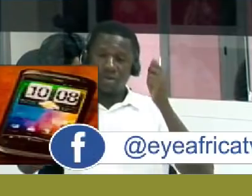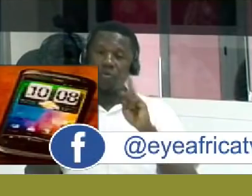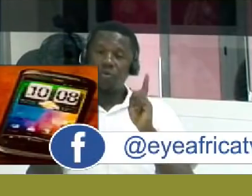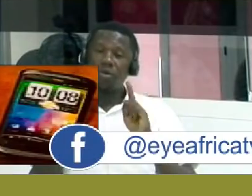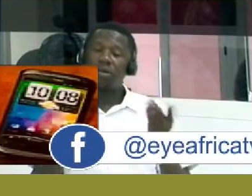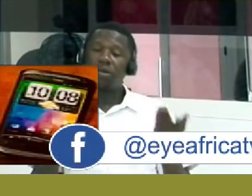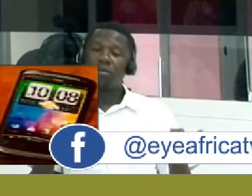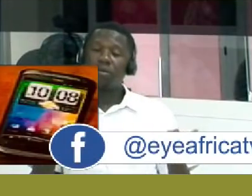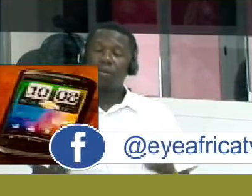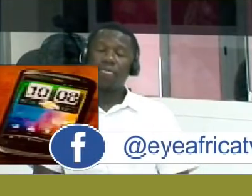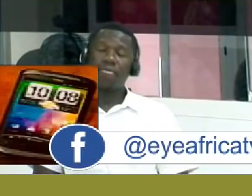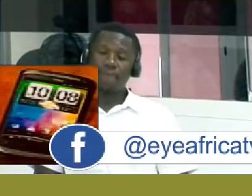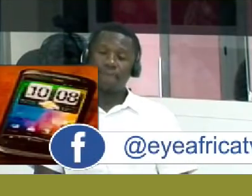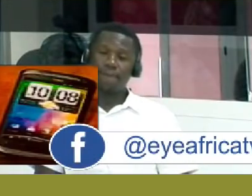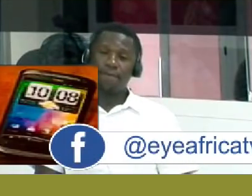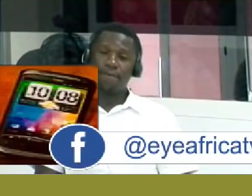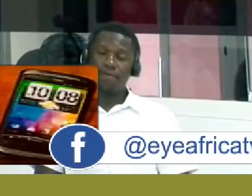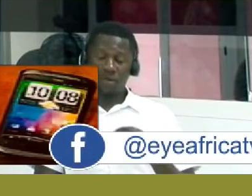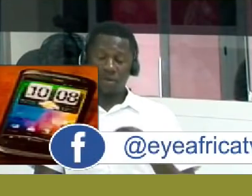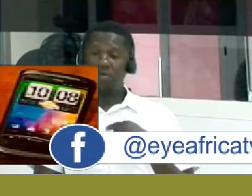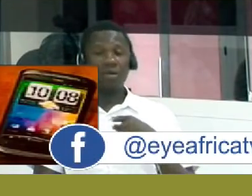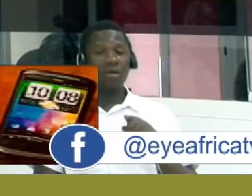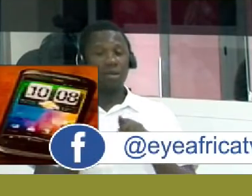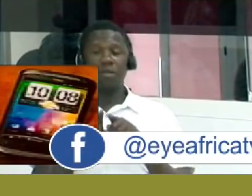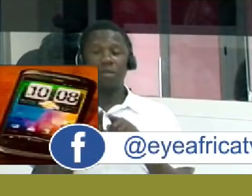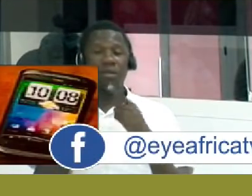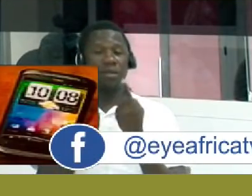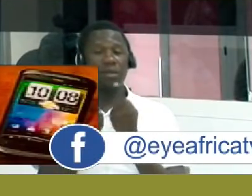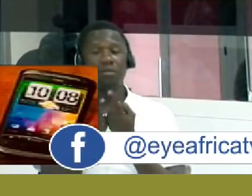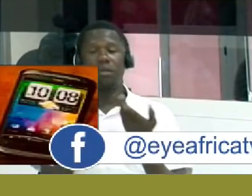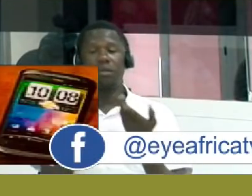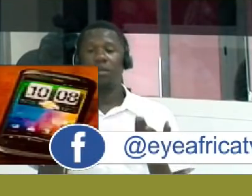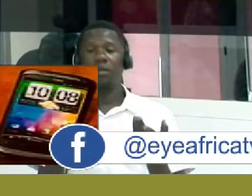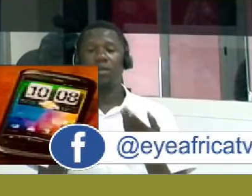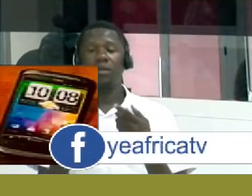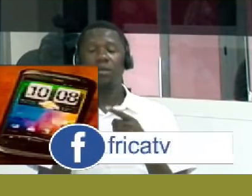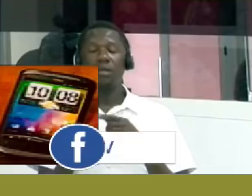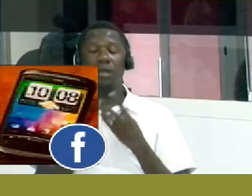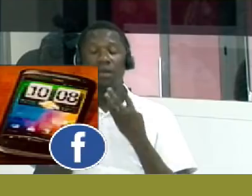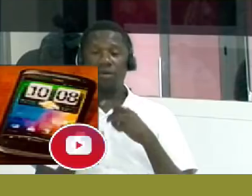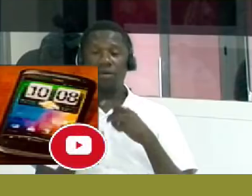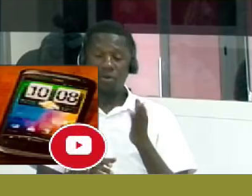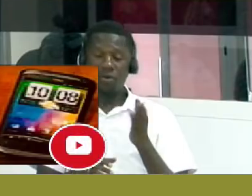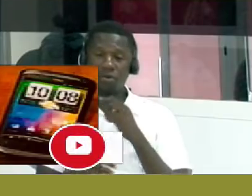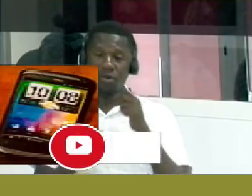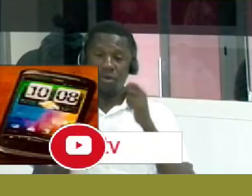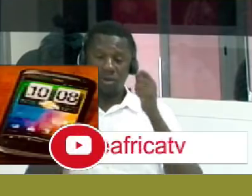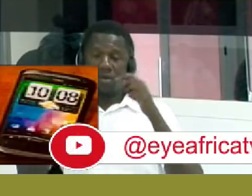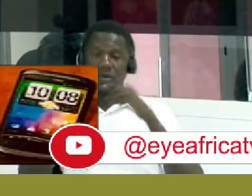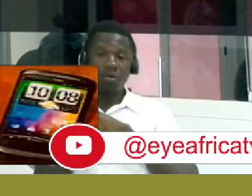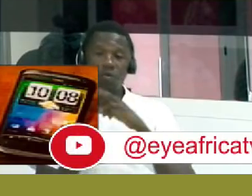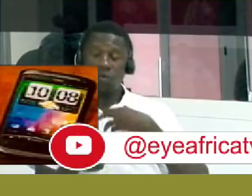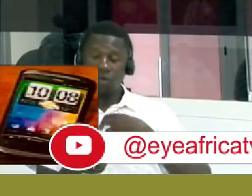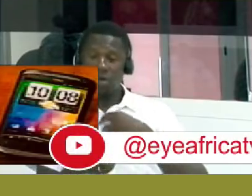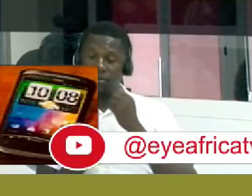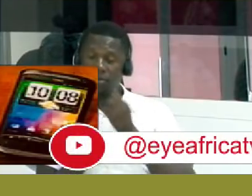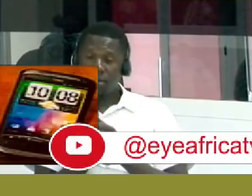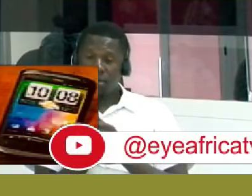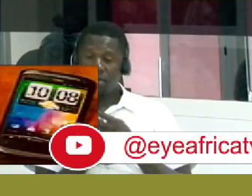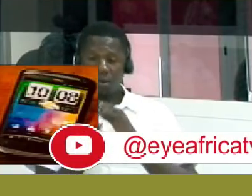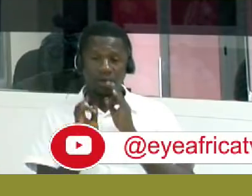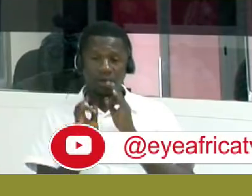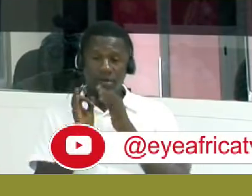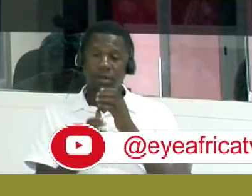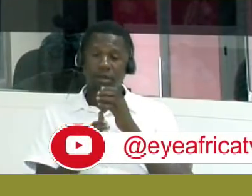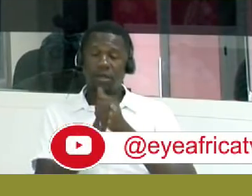Yeah, well, for me, it's one and the same thing, because if they were going to demonstrate, they said they were not going to ask for a permit. I told my deputy and